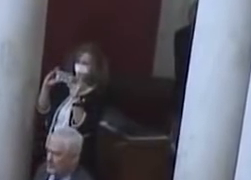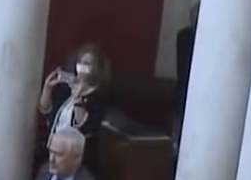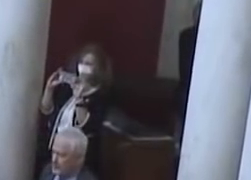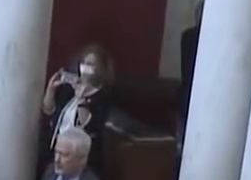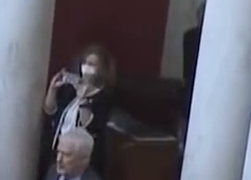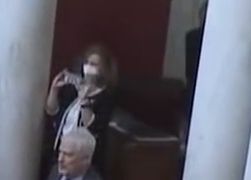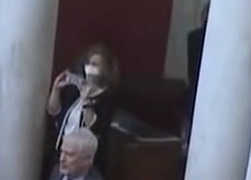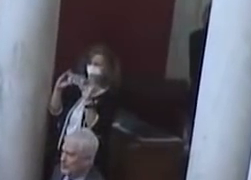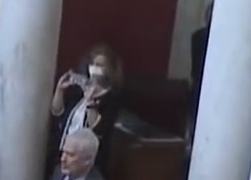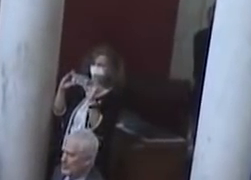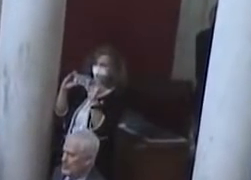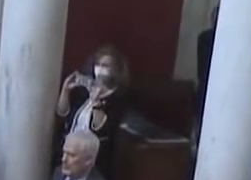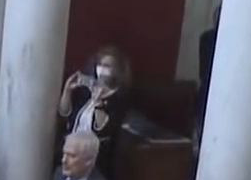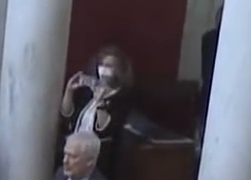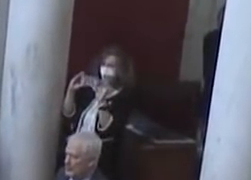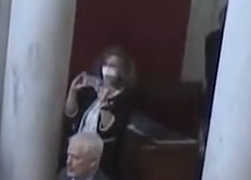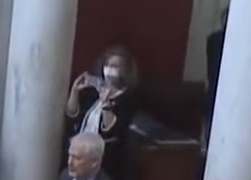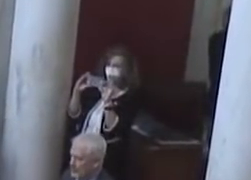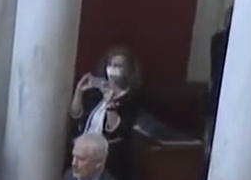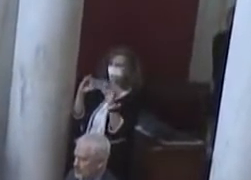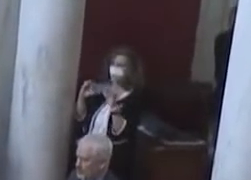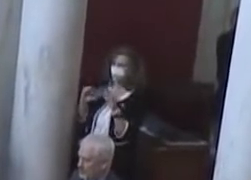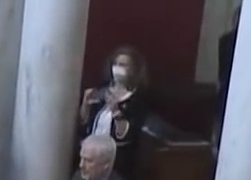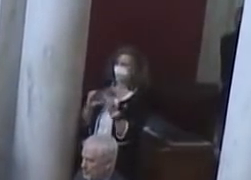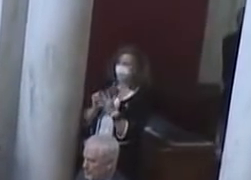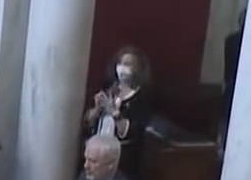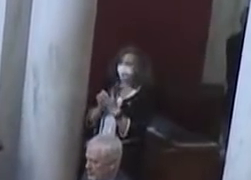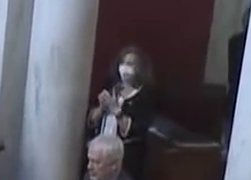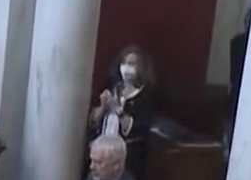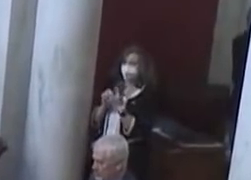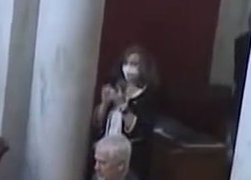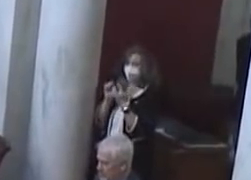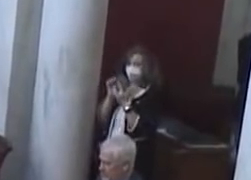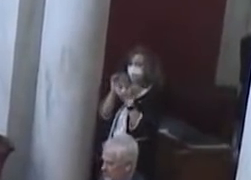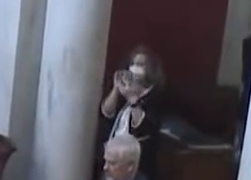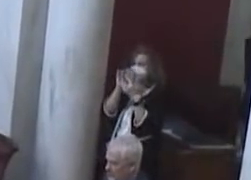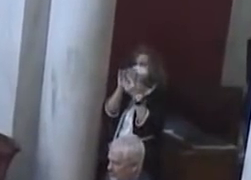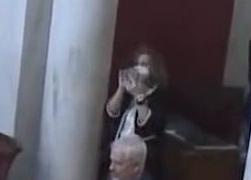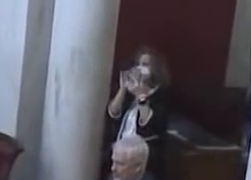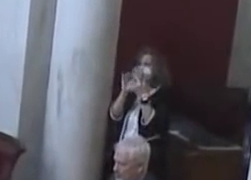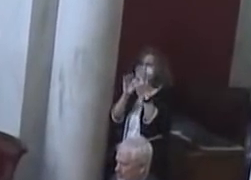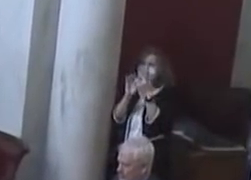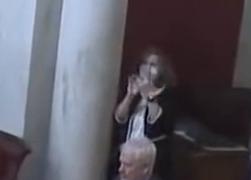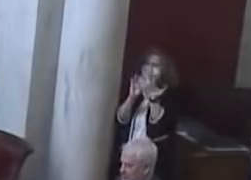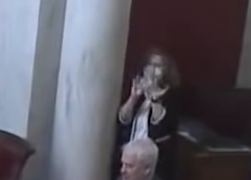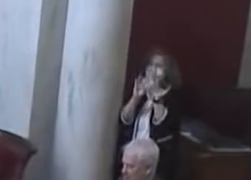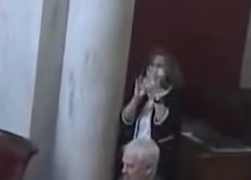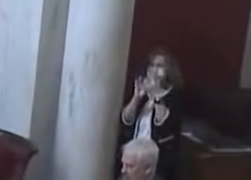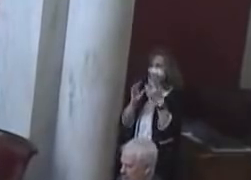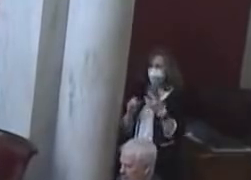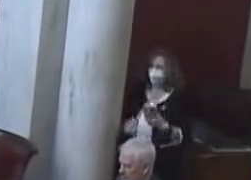Clerk will please mark the votes of those escorting our guests to the chamber today as having voted in the affirmative.